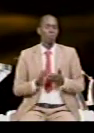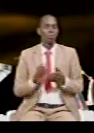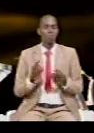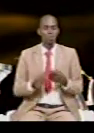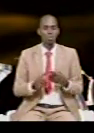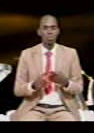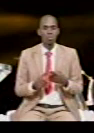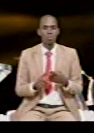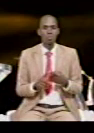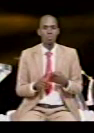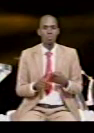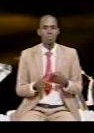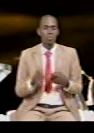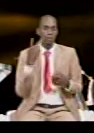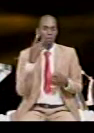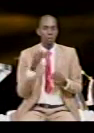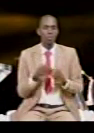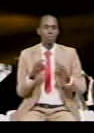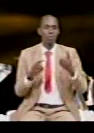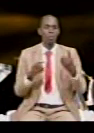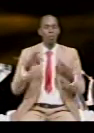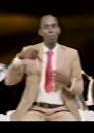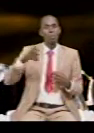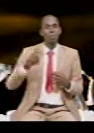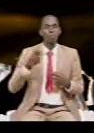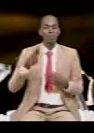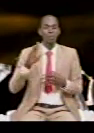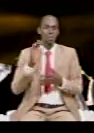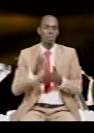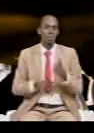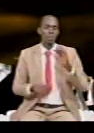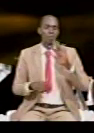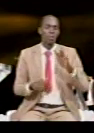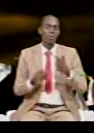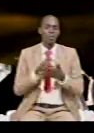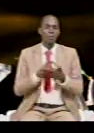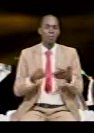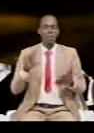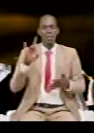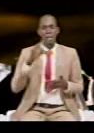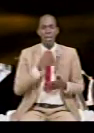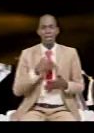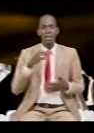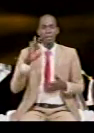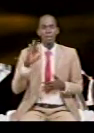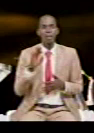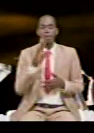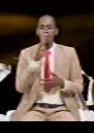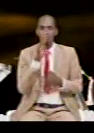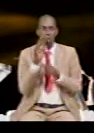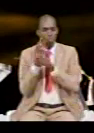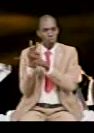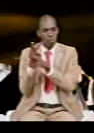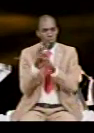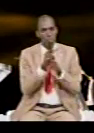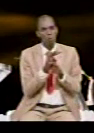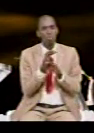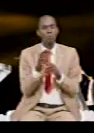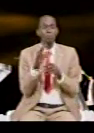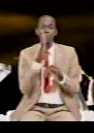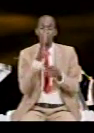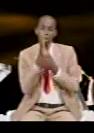1 Peter chapter 5, verses 8 and 9. Be sober, That's for us to do. You